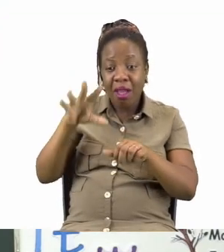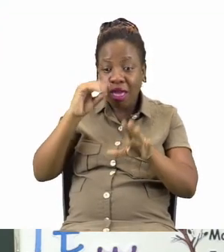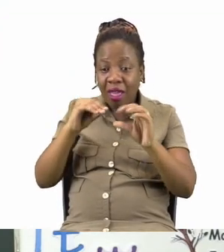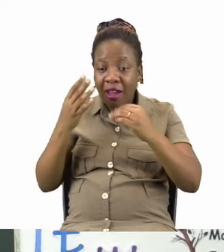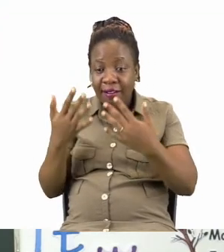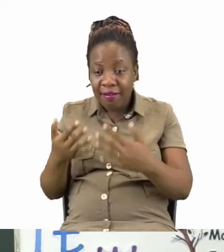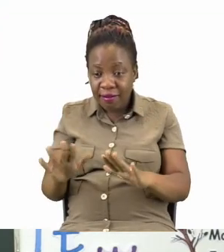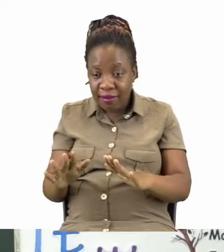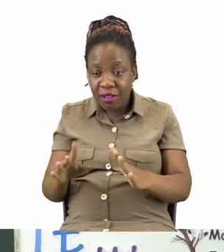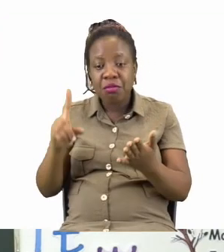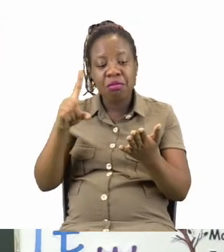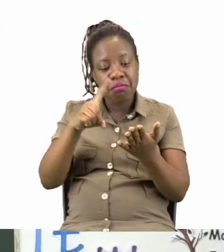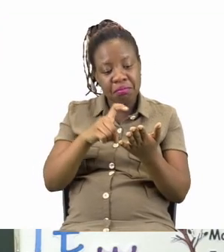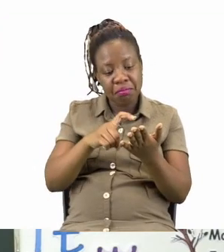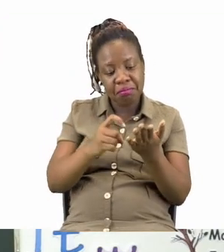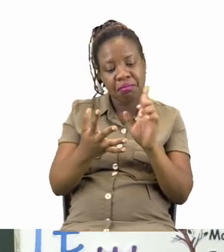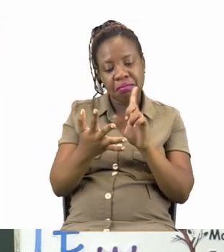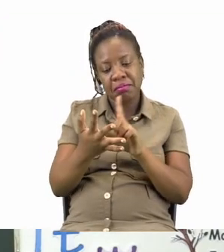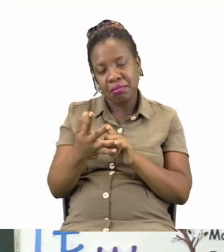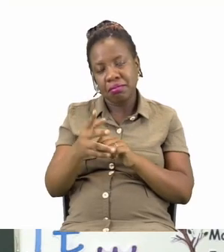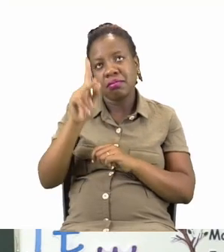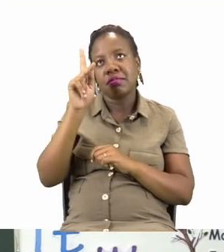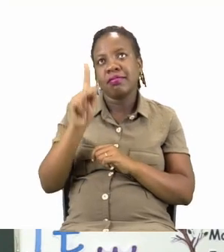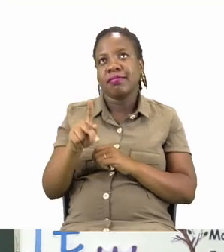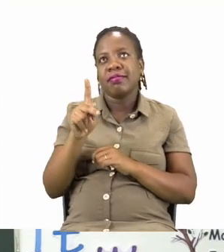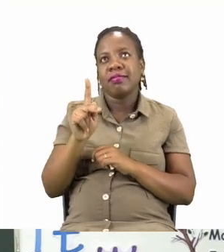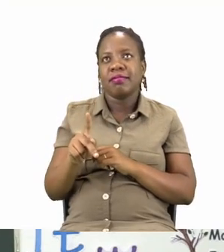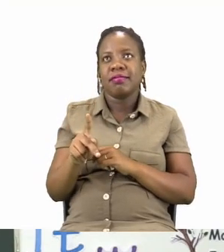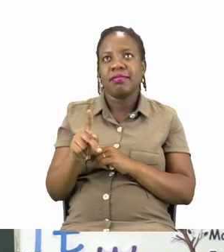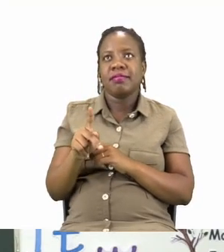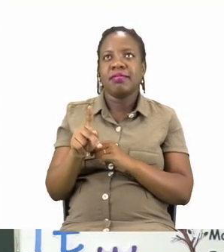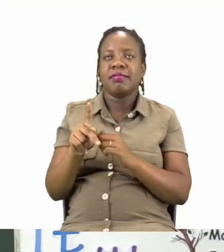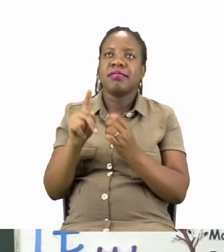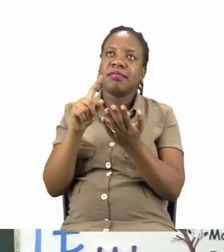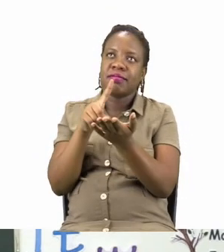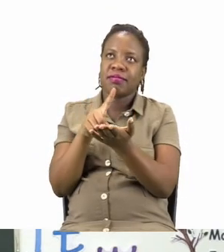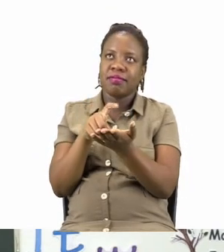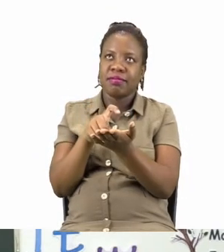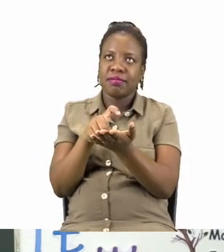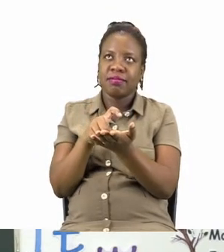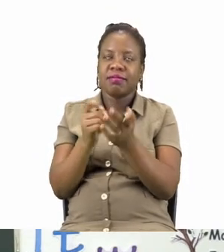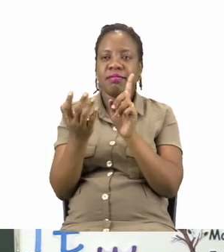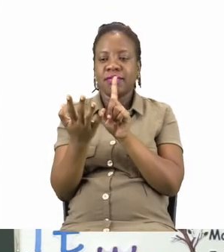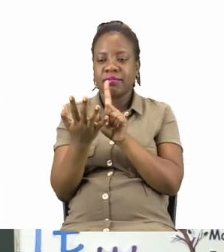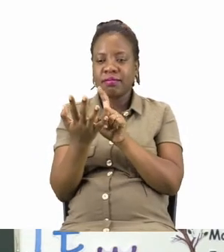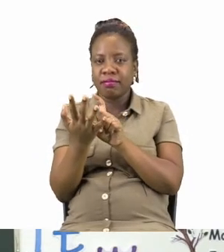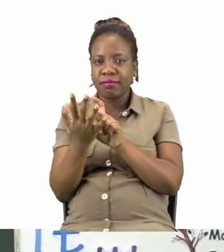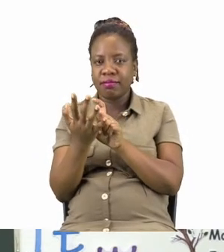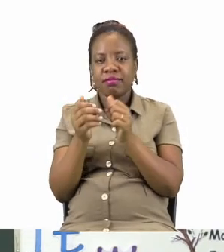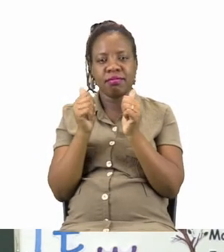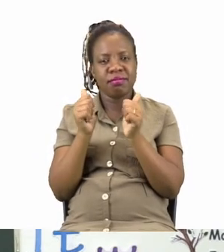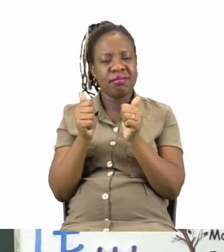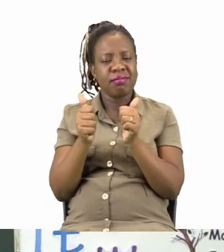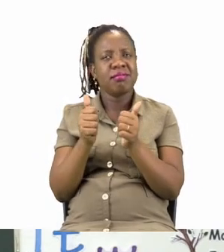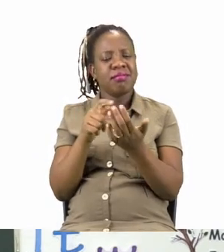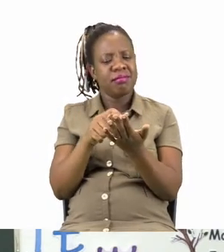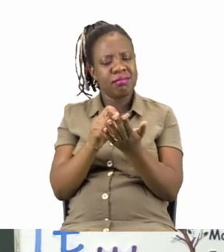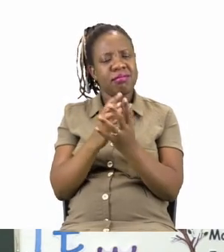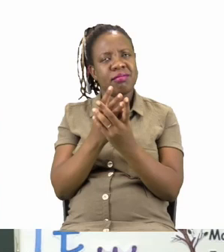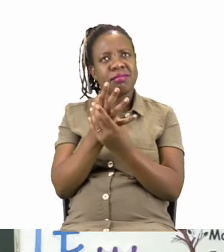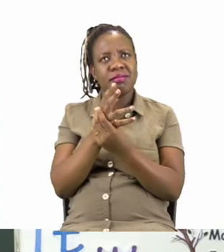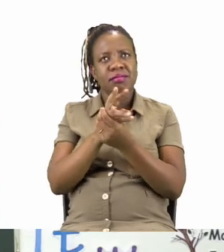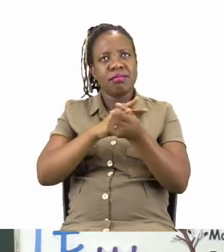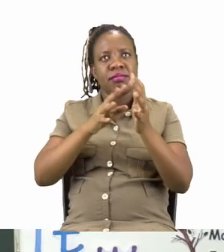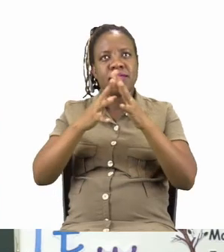to sanitize. So, let's make sure we put enough sanitizer on our hands and